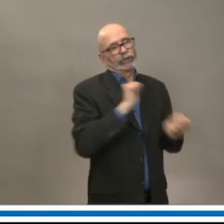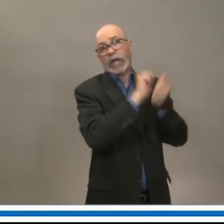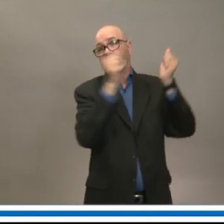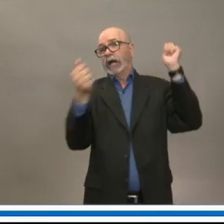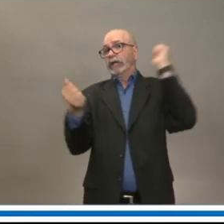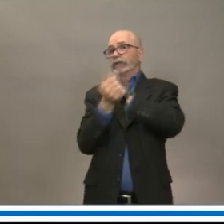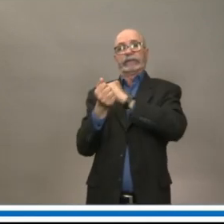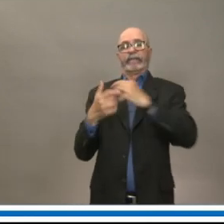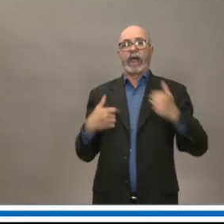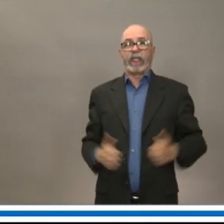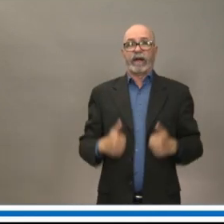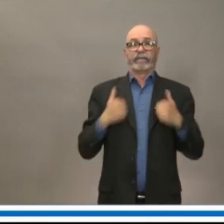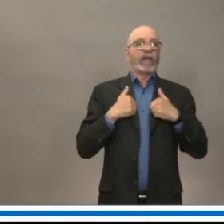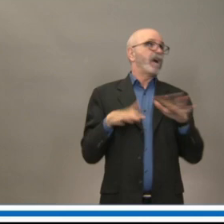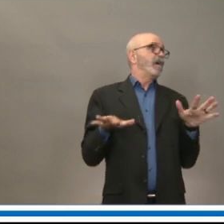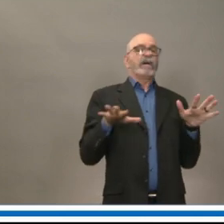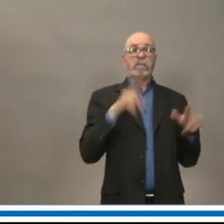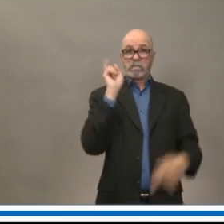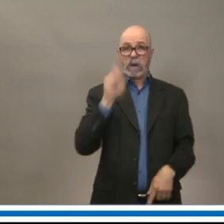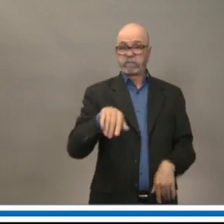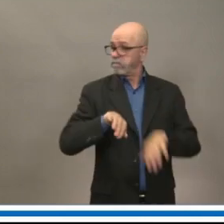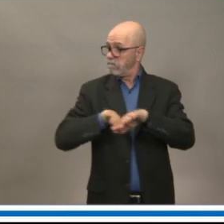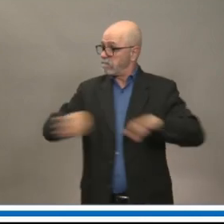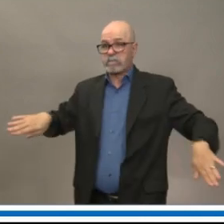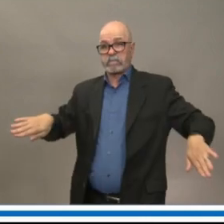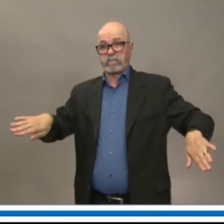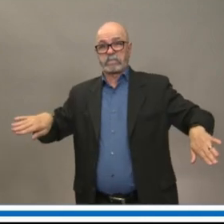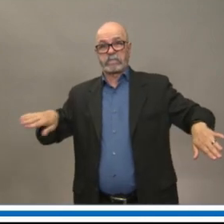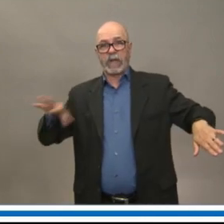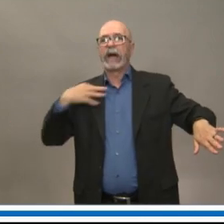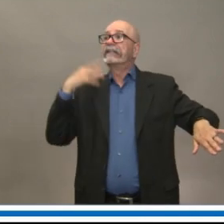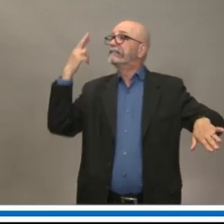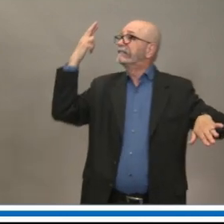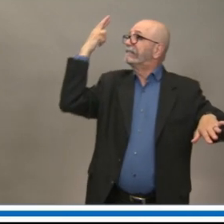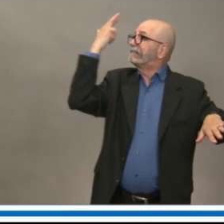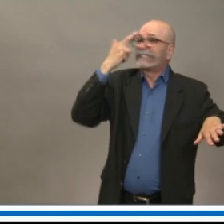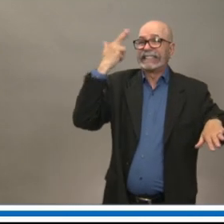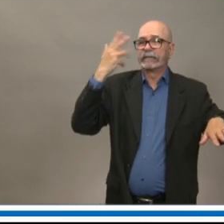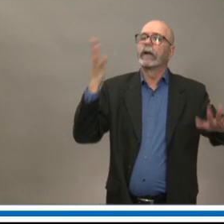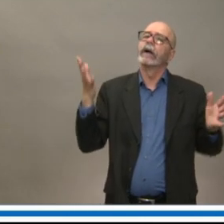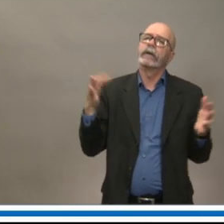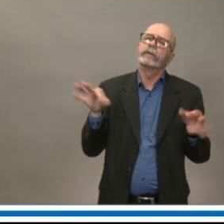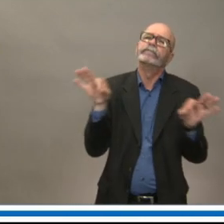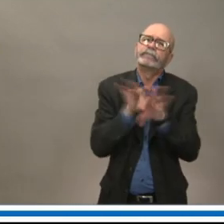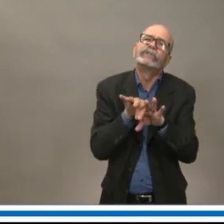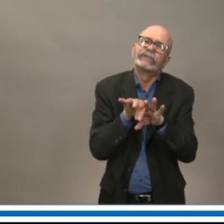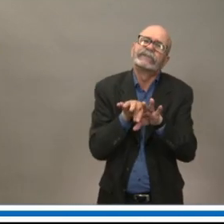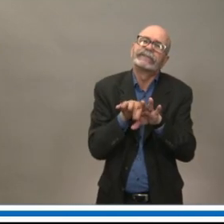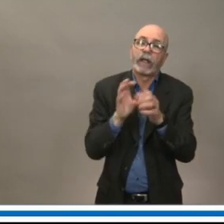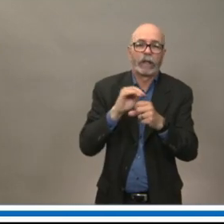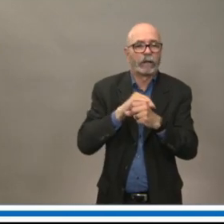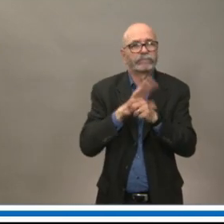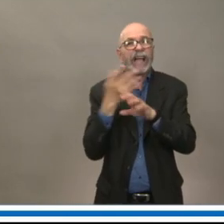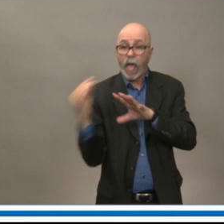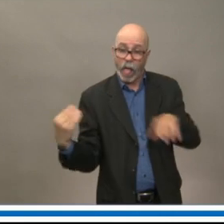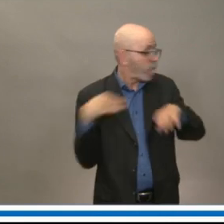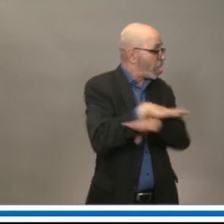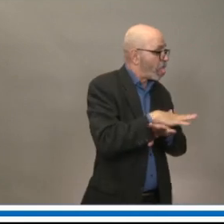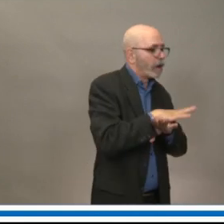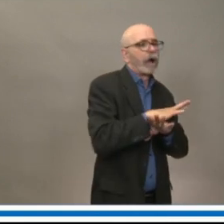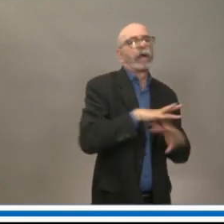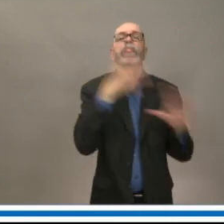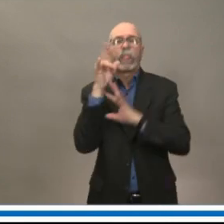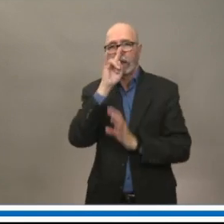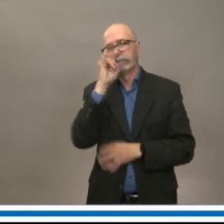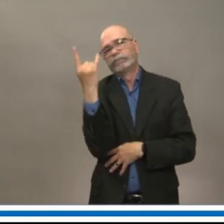keeping you away from your family if it wasn't necessary. This virus is serious. COVID-19 has entered in a number of